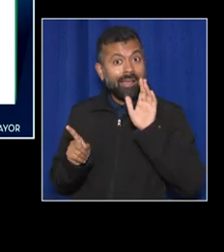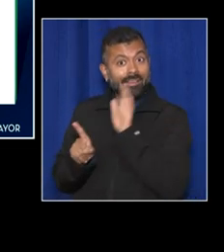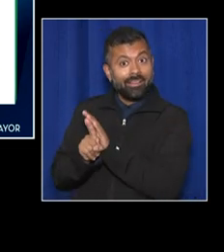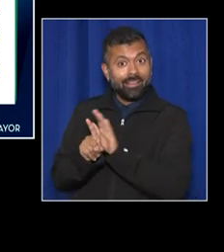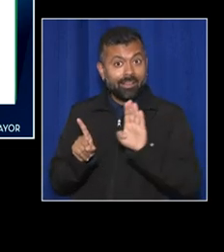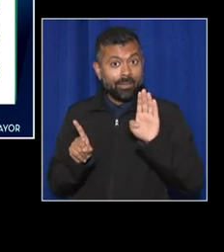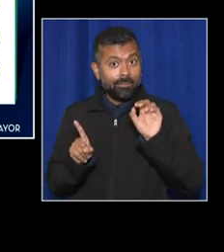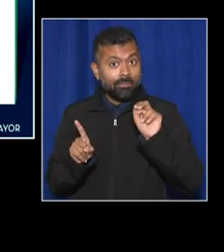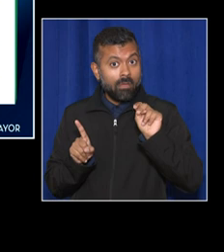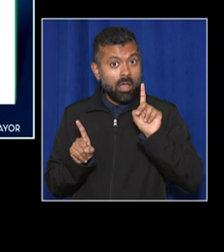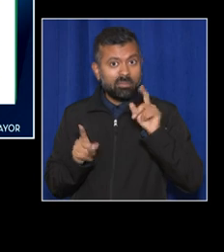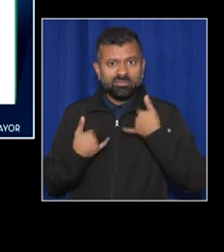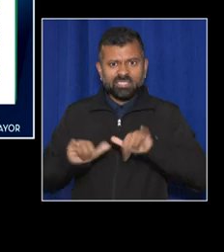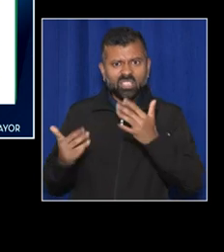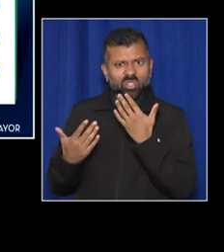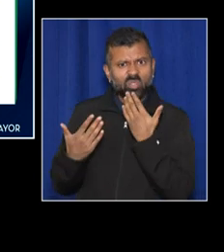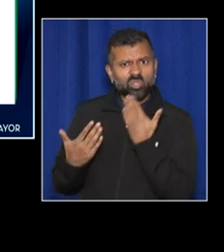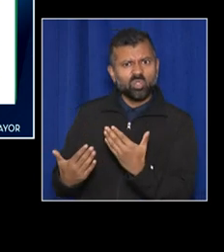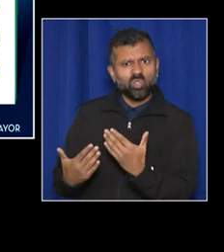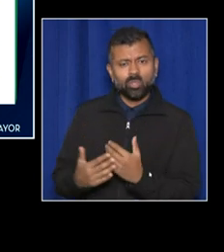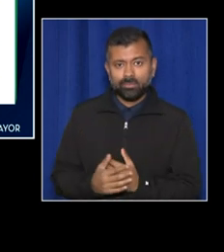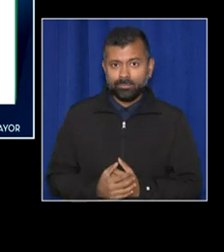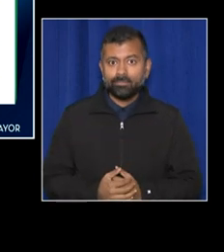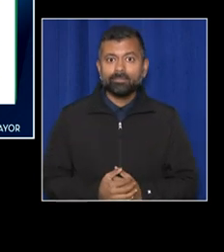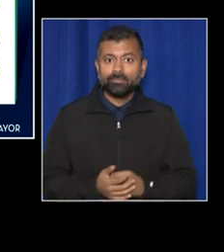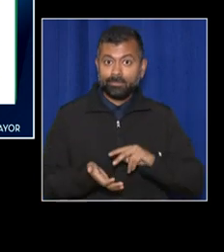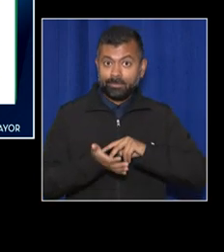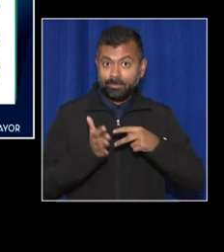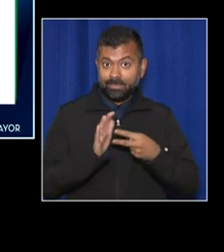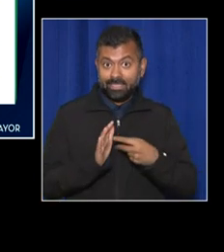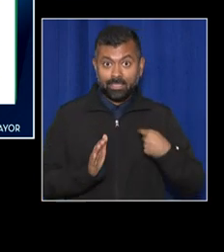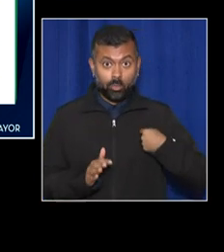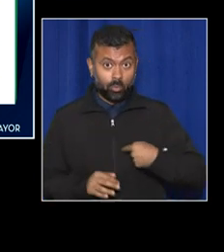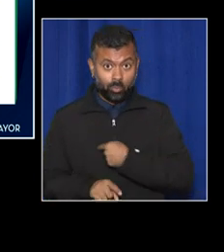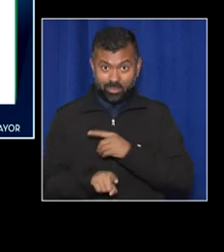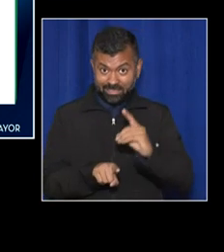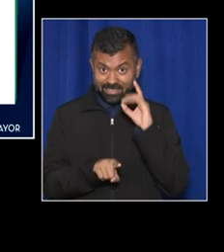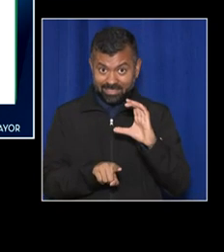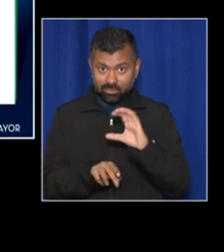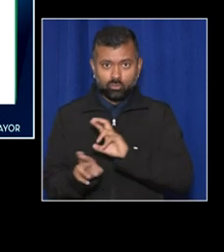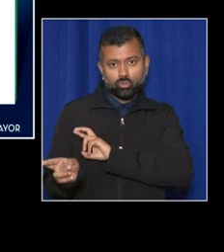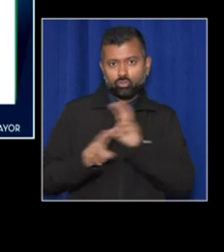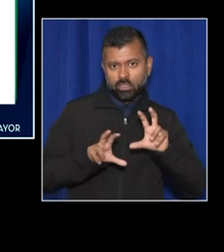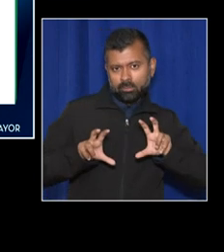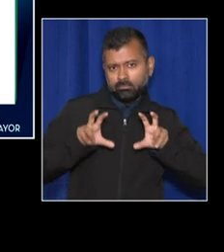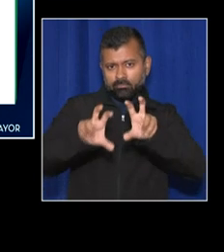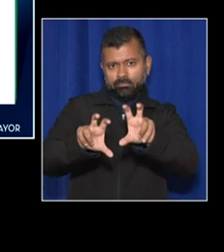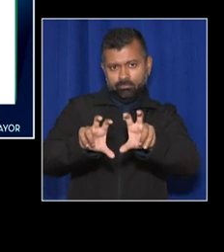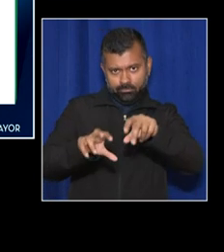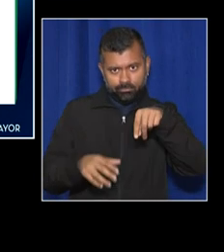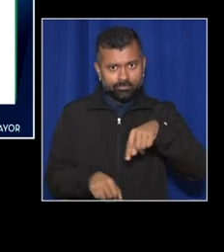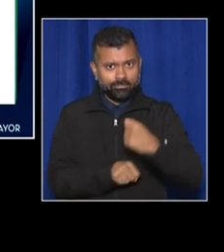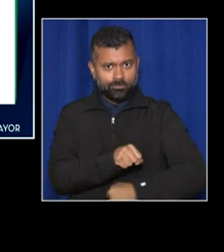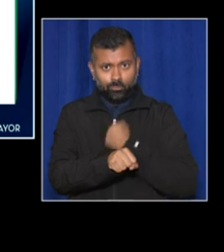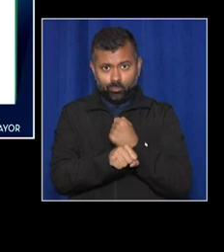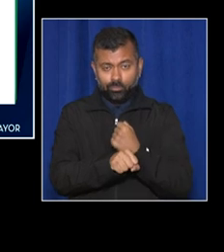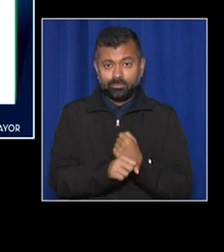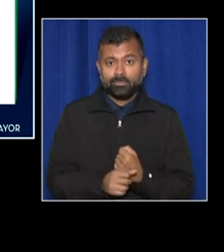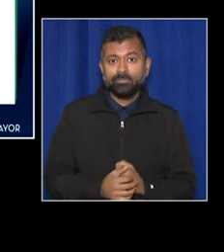substantial investments in the built infrastructure of the city. We also finished